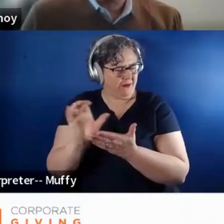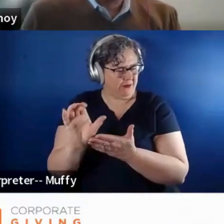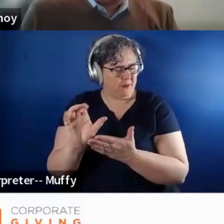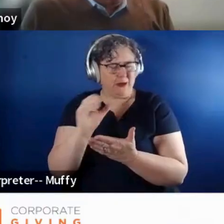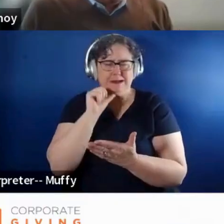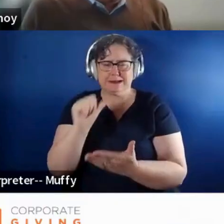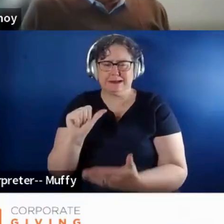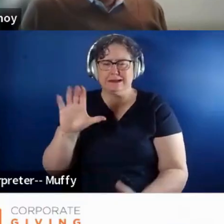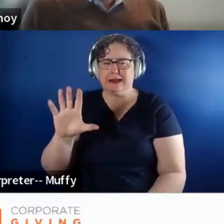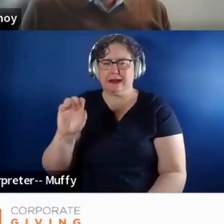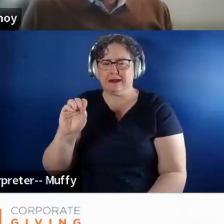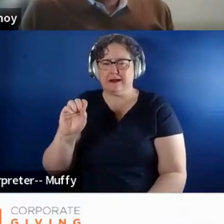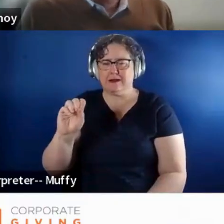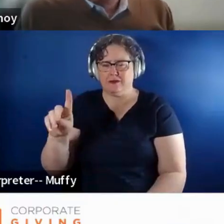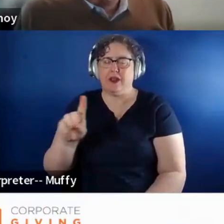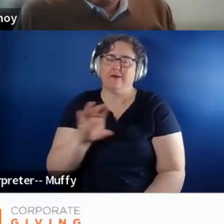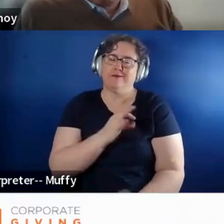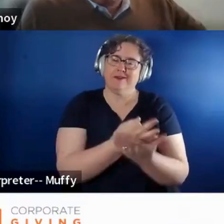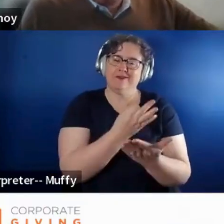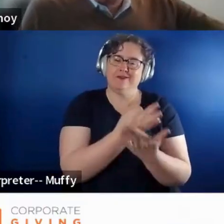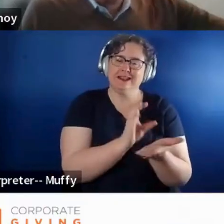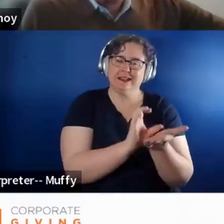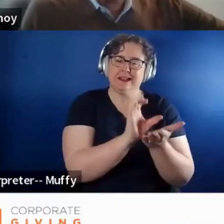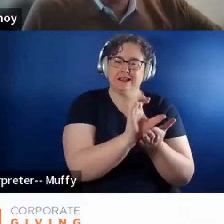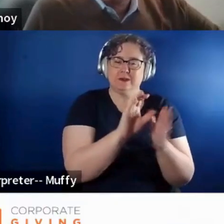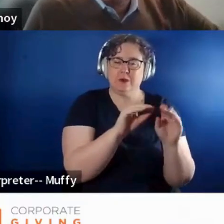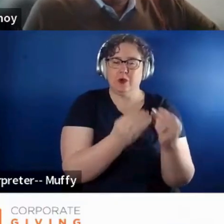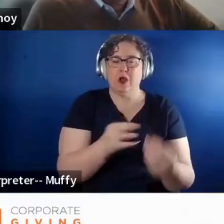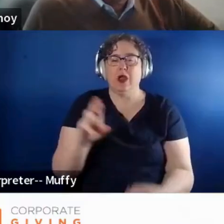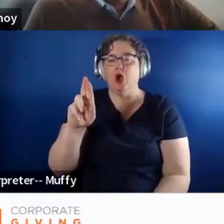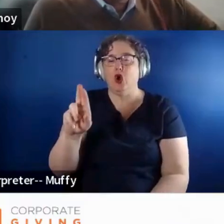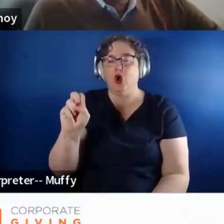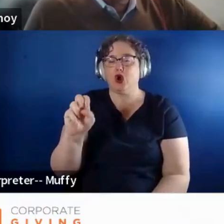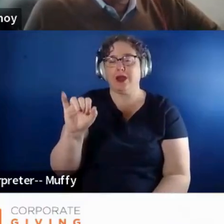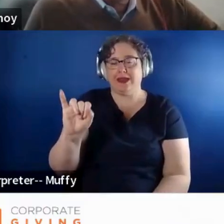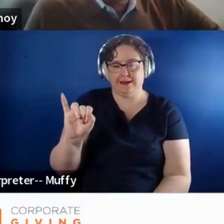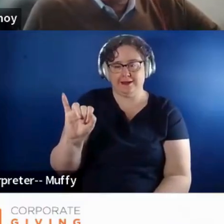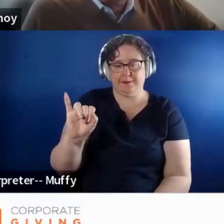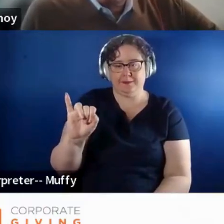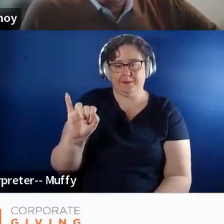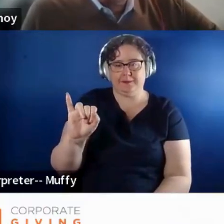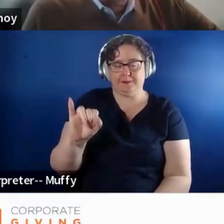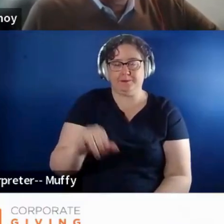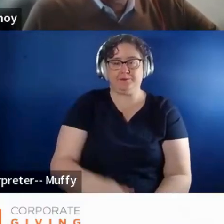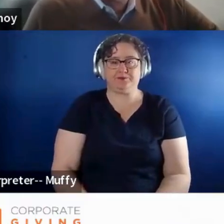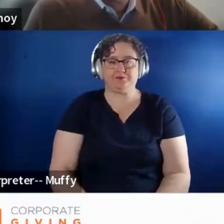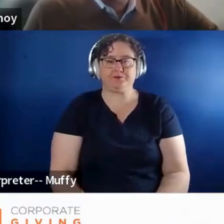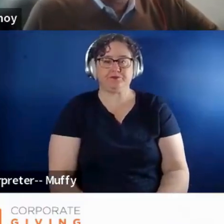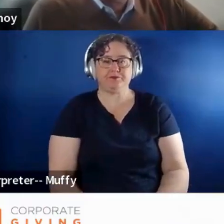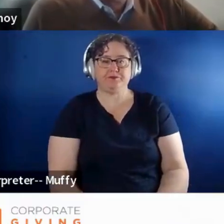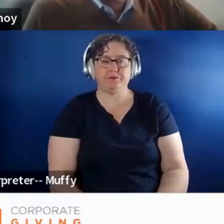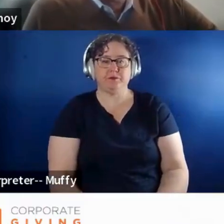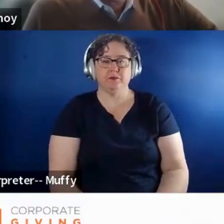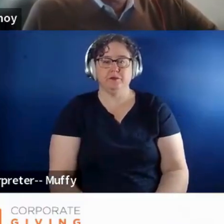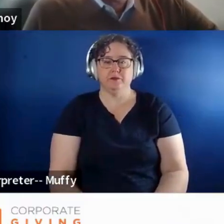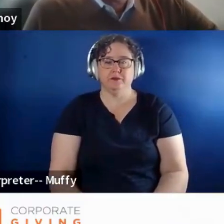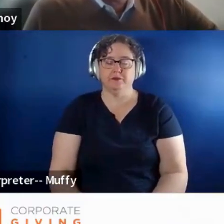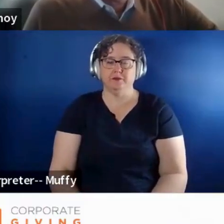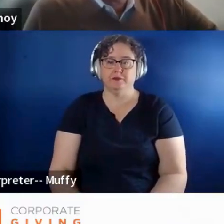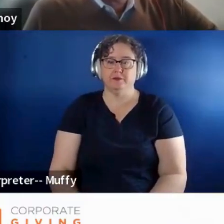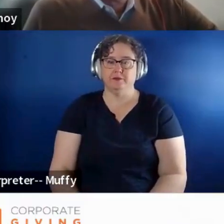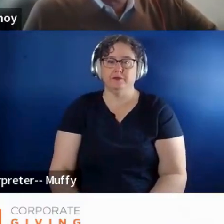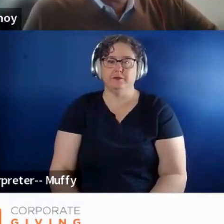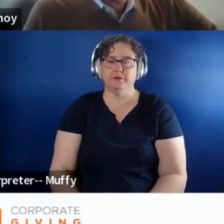support a fiscally sponsored organization is REI. Now, if you can put a play out on